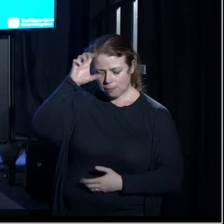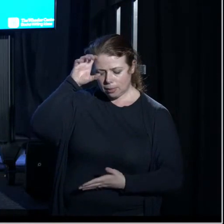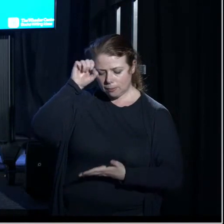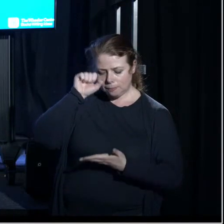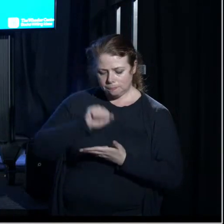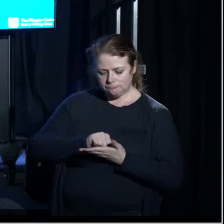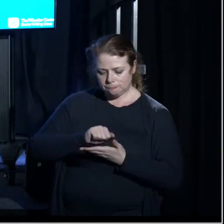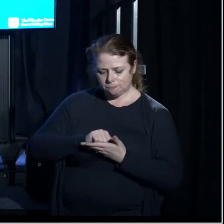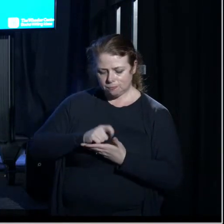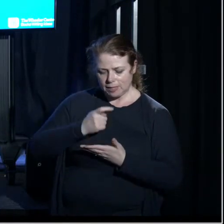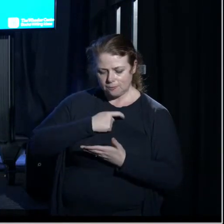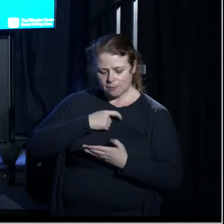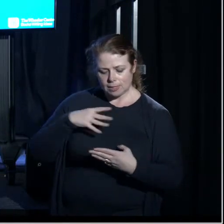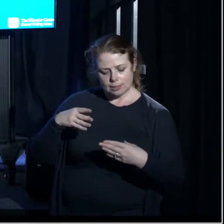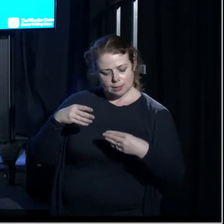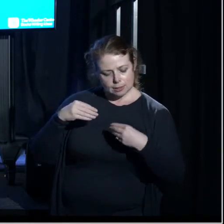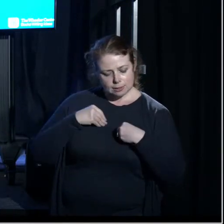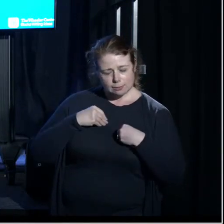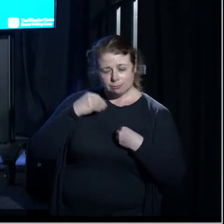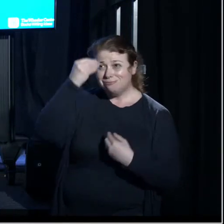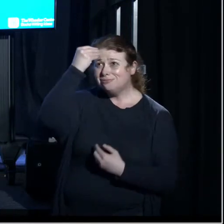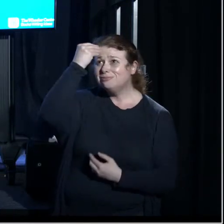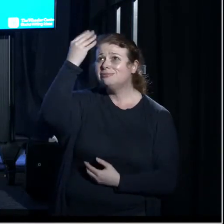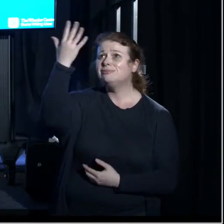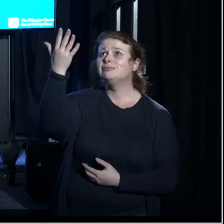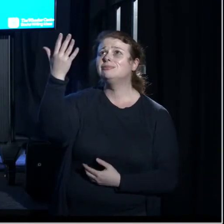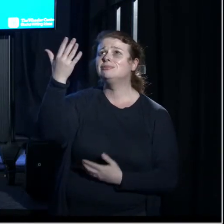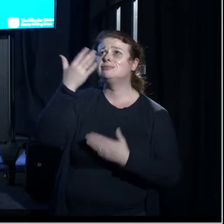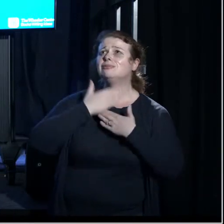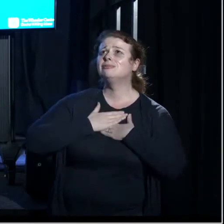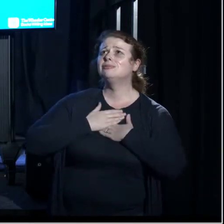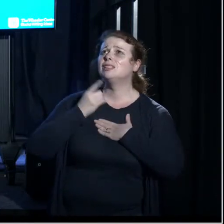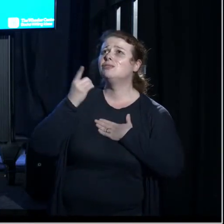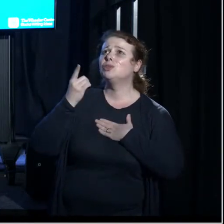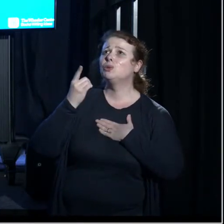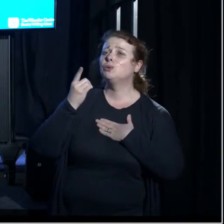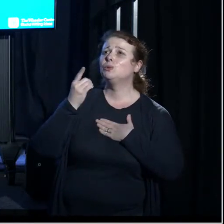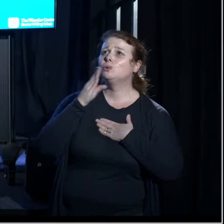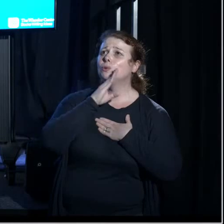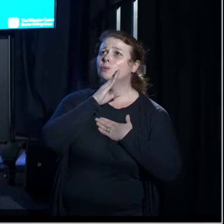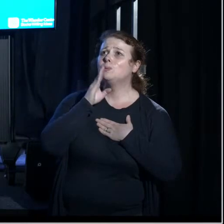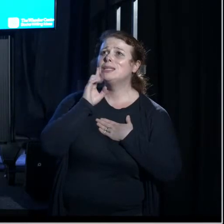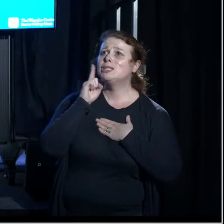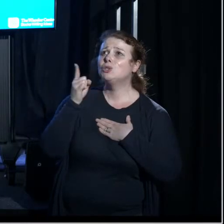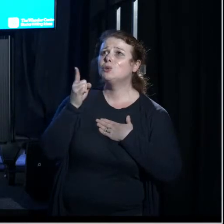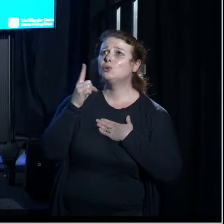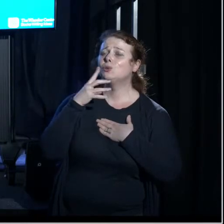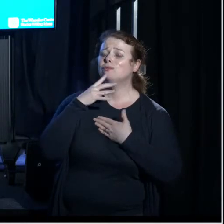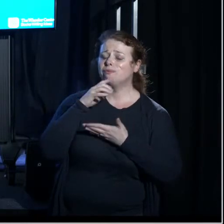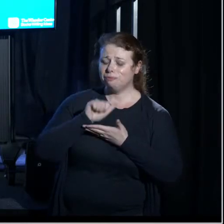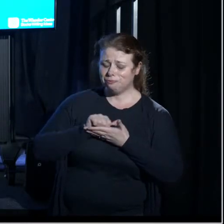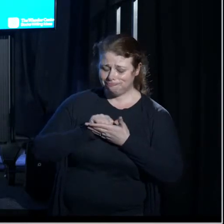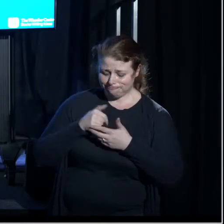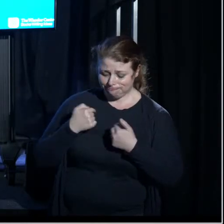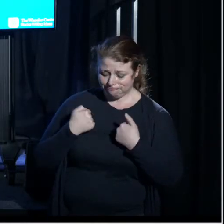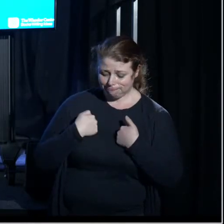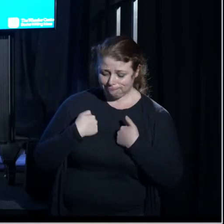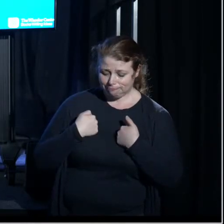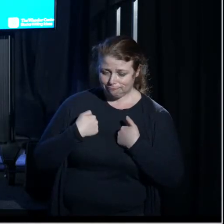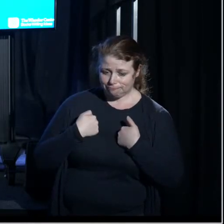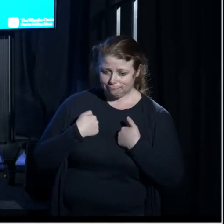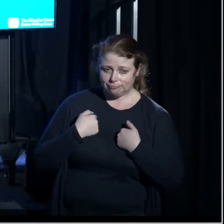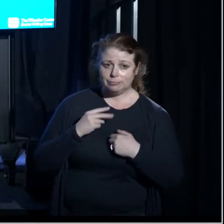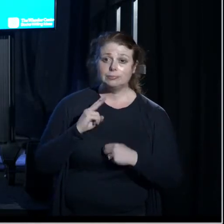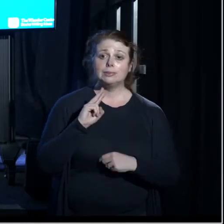my fears and call to him and say, I love you, I miss you, forgive me. And the second